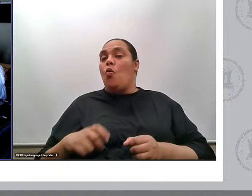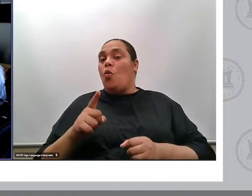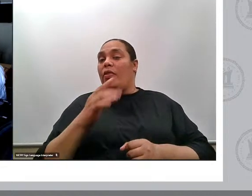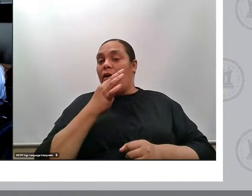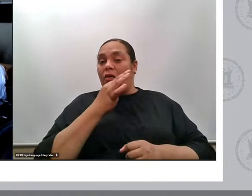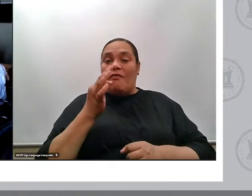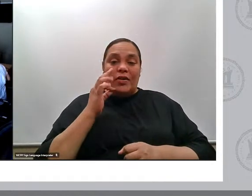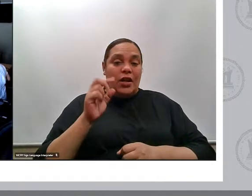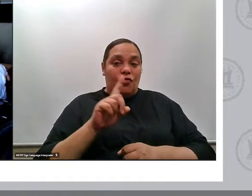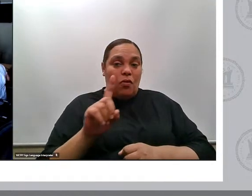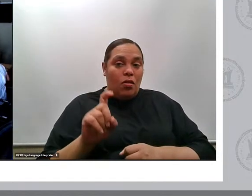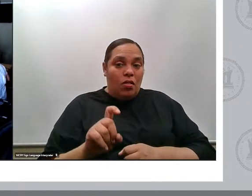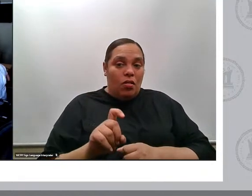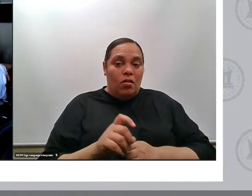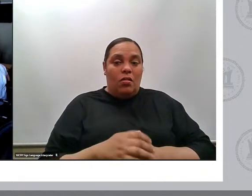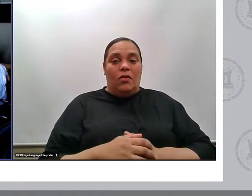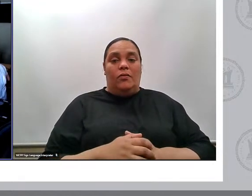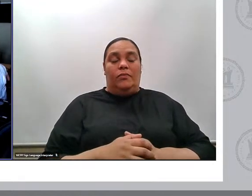confidential?